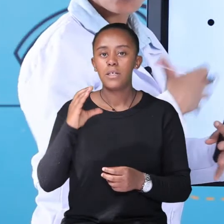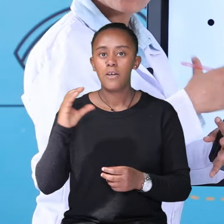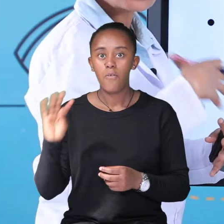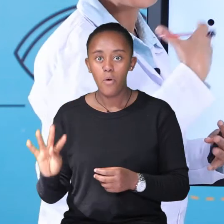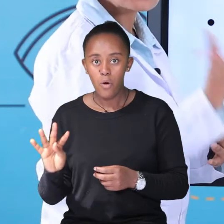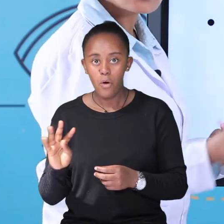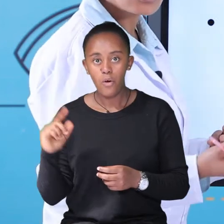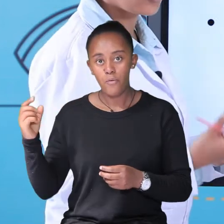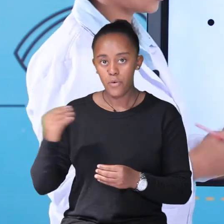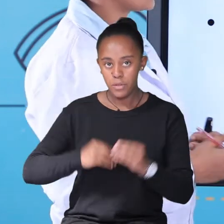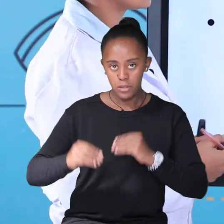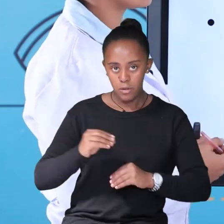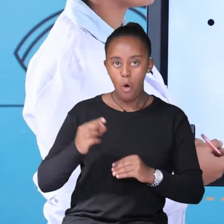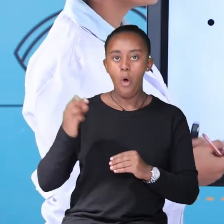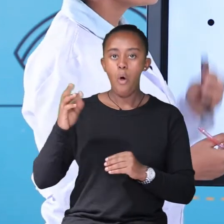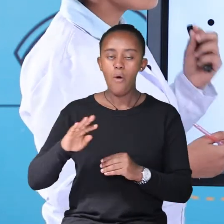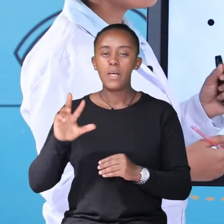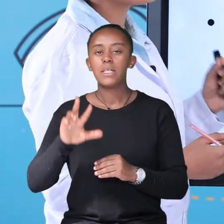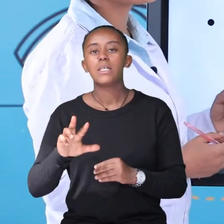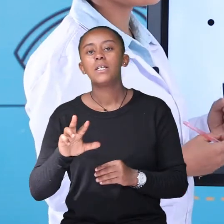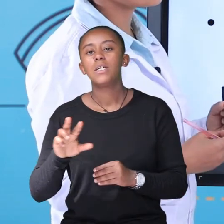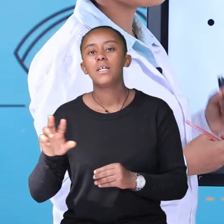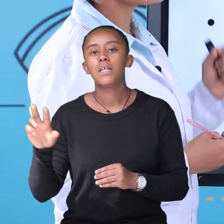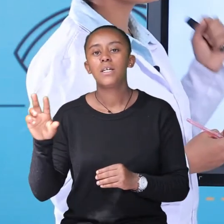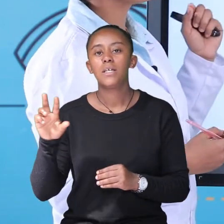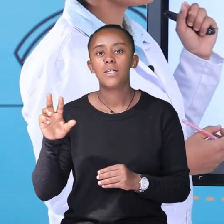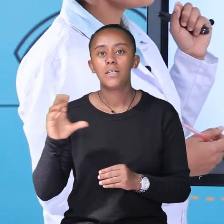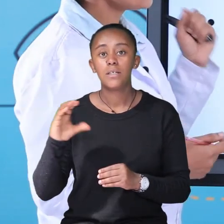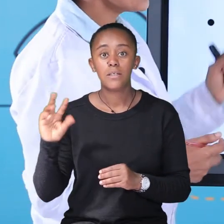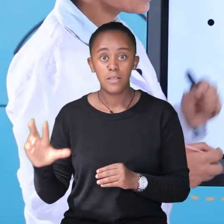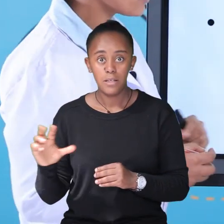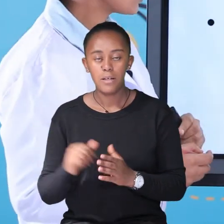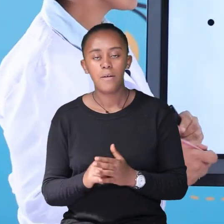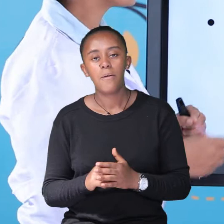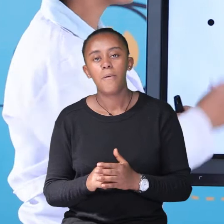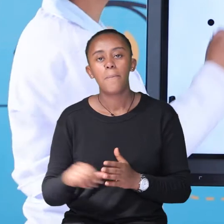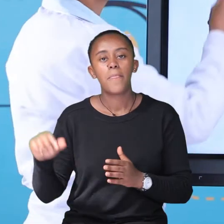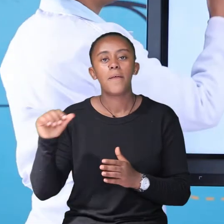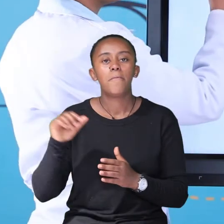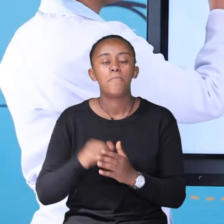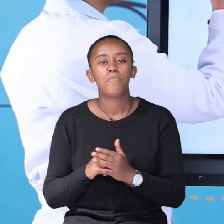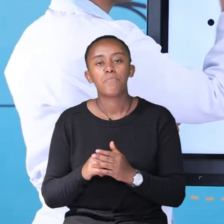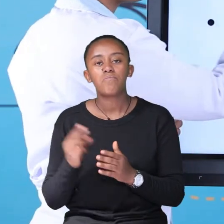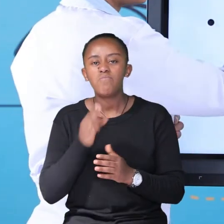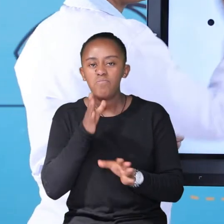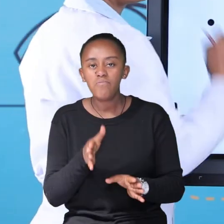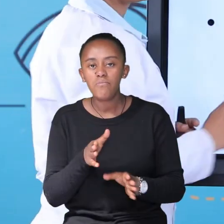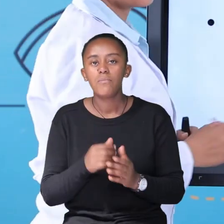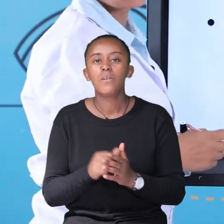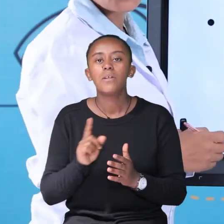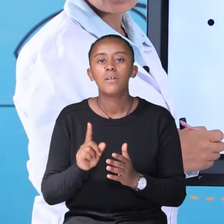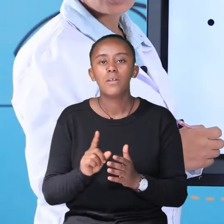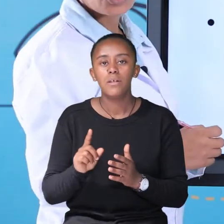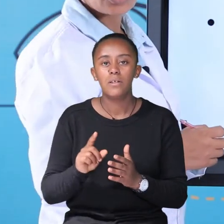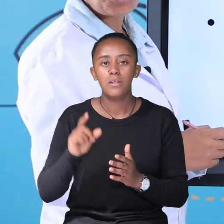photosynthesis over C3 photosynthesis. C4 photosynthesis is advantageous under low carbon